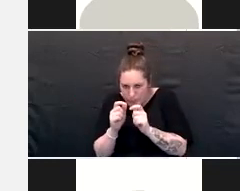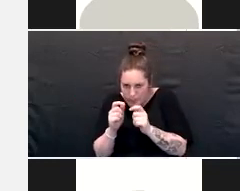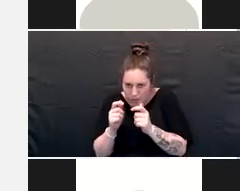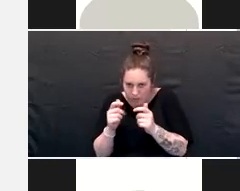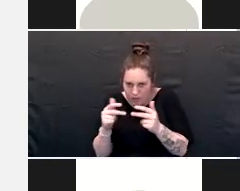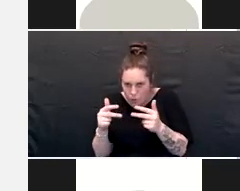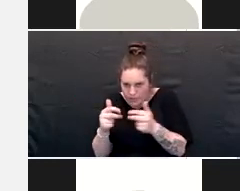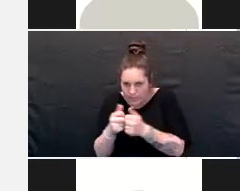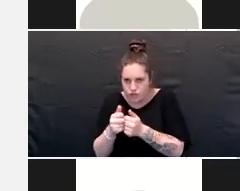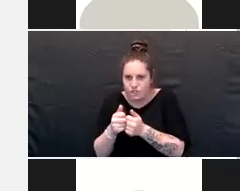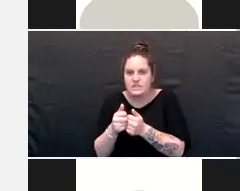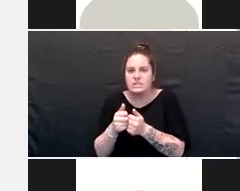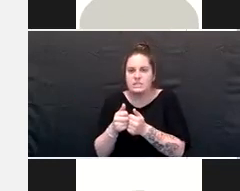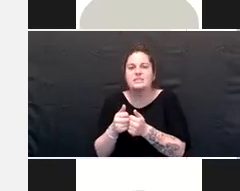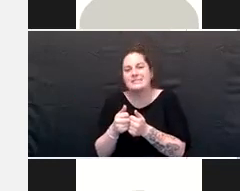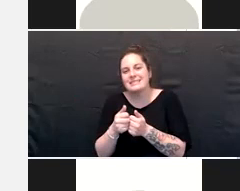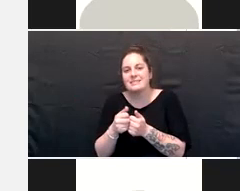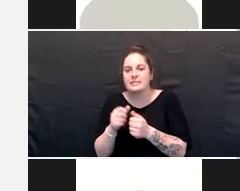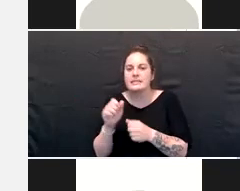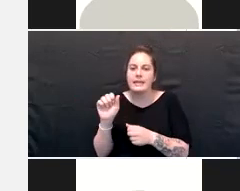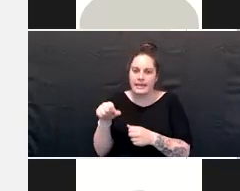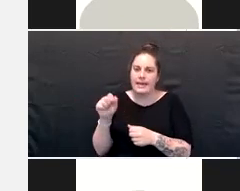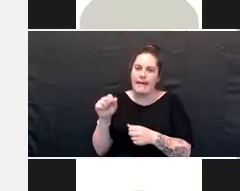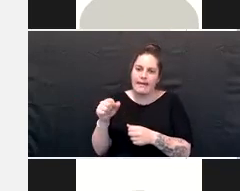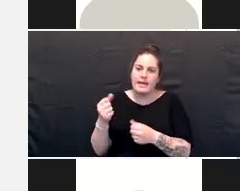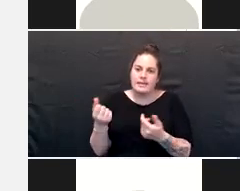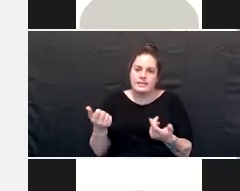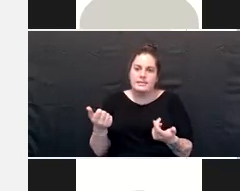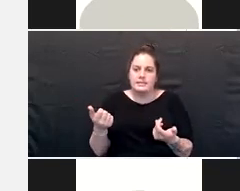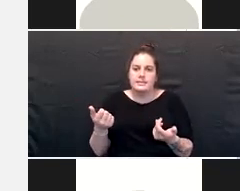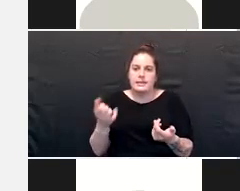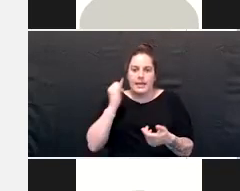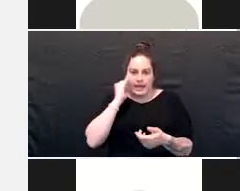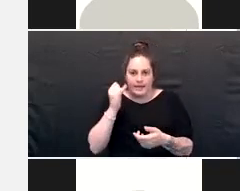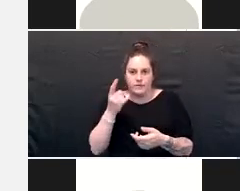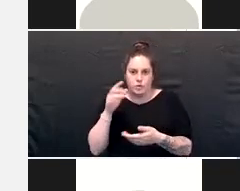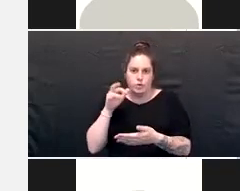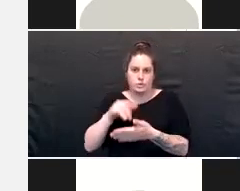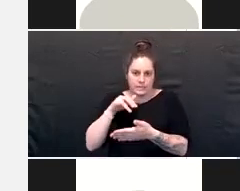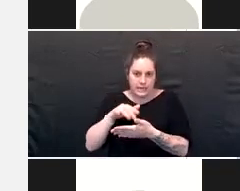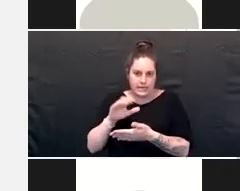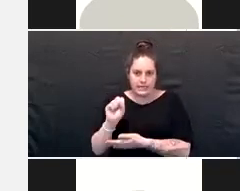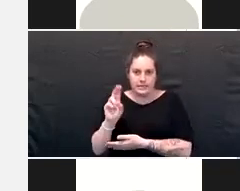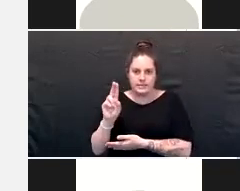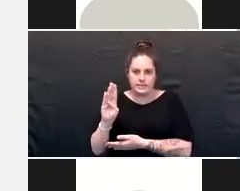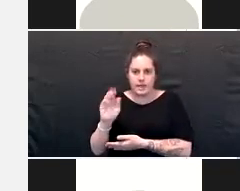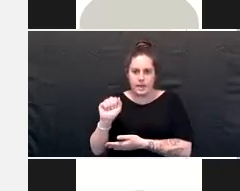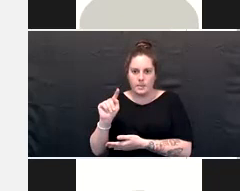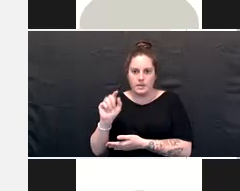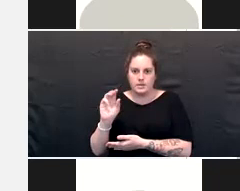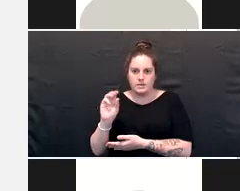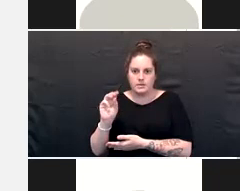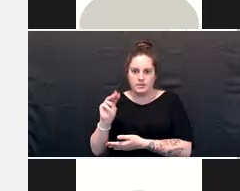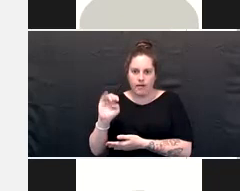is definitely a useful concept when studying these subatomic particles. But